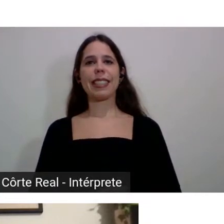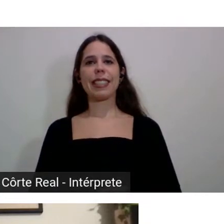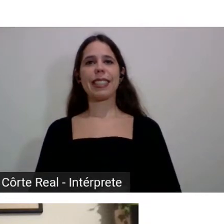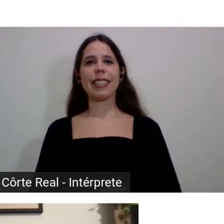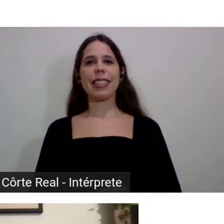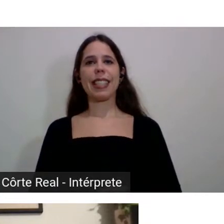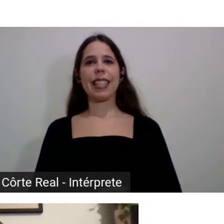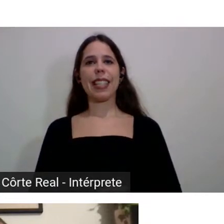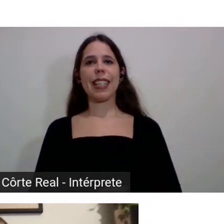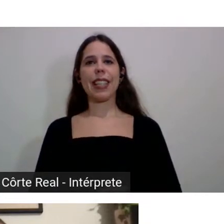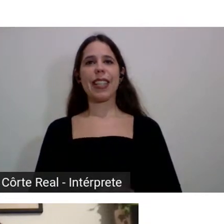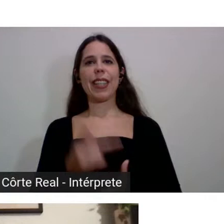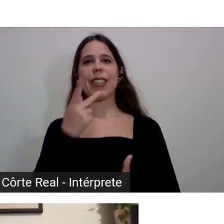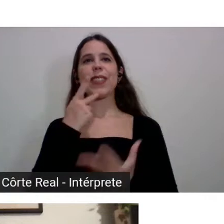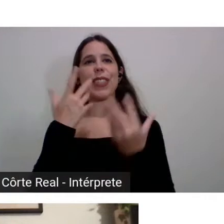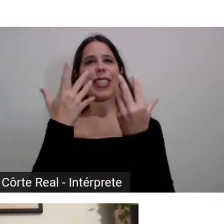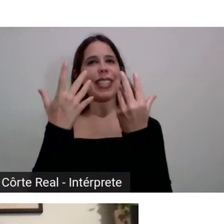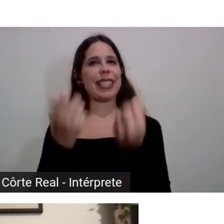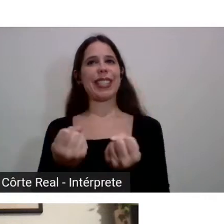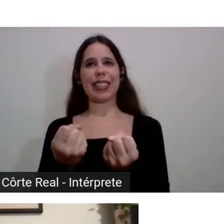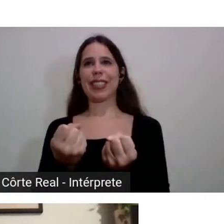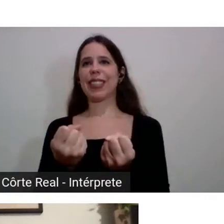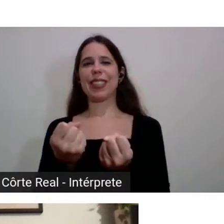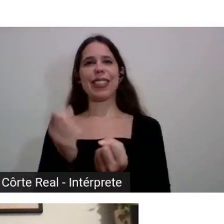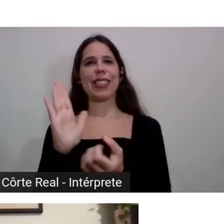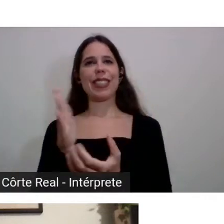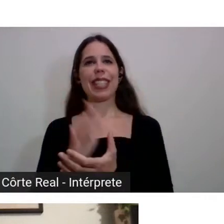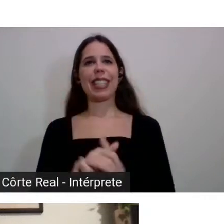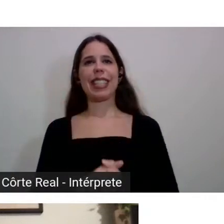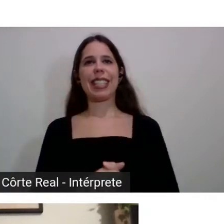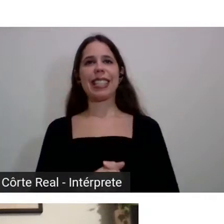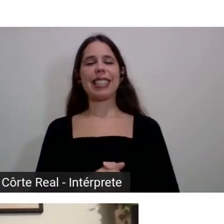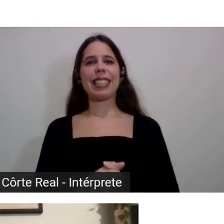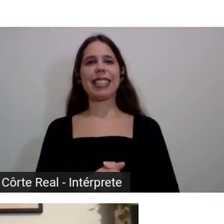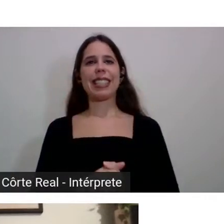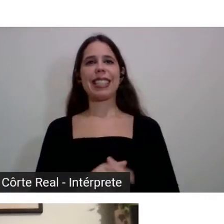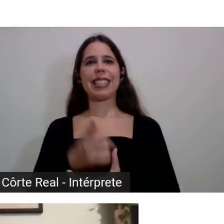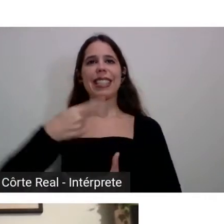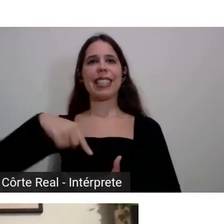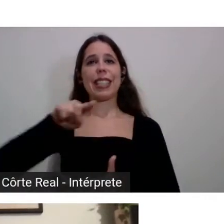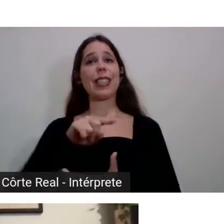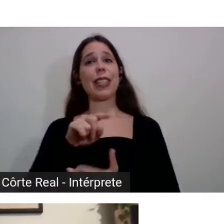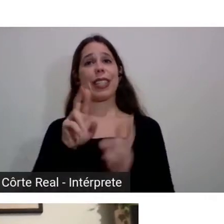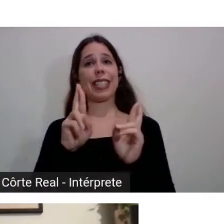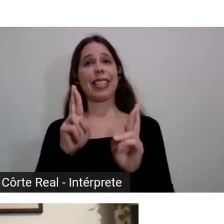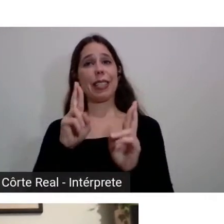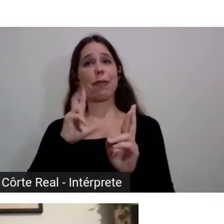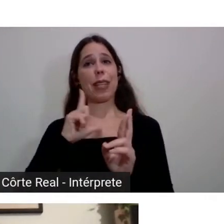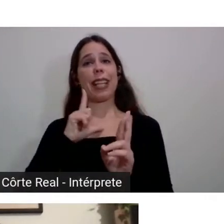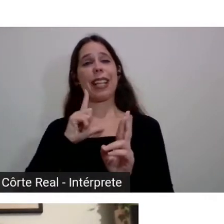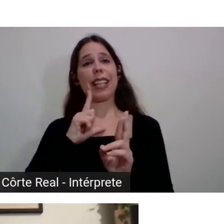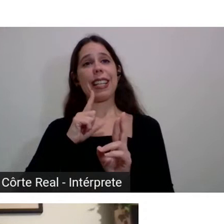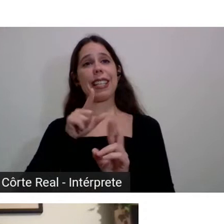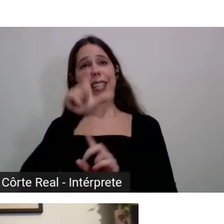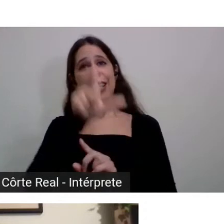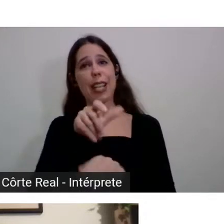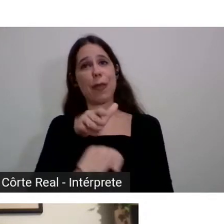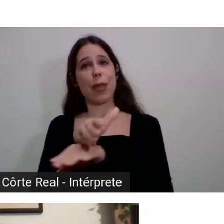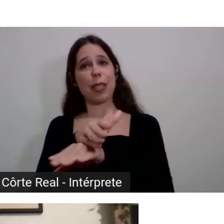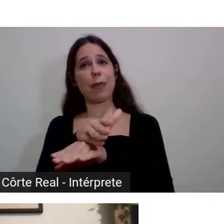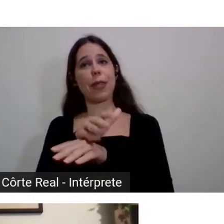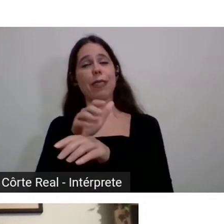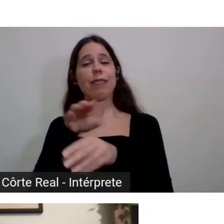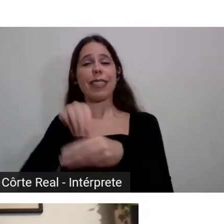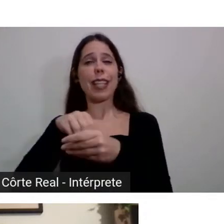Já topou. Já esperamos ter em breve no próximo encontro presencial. A toda a